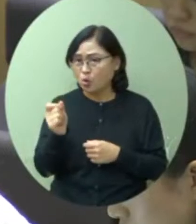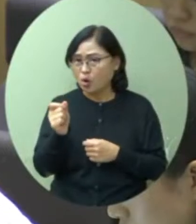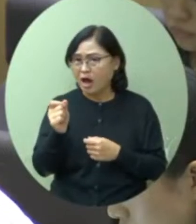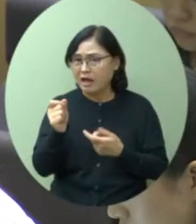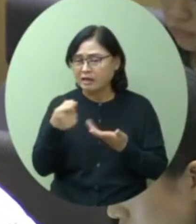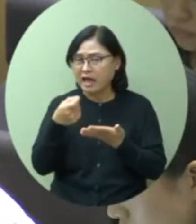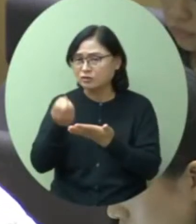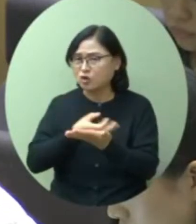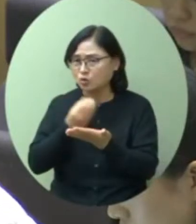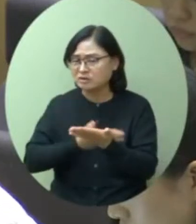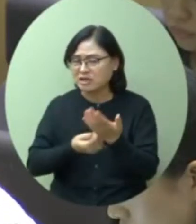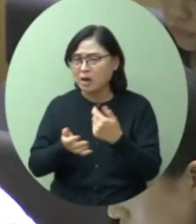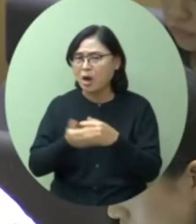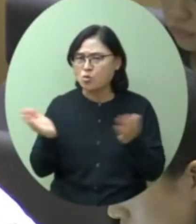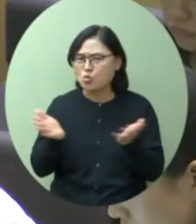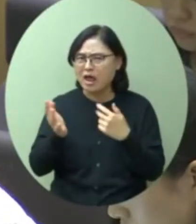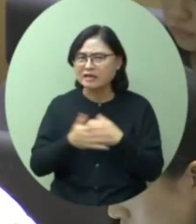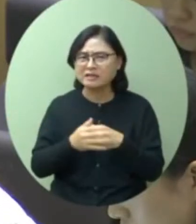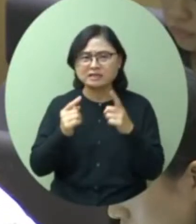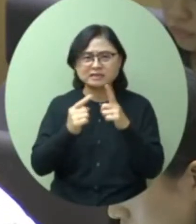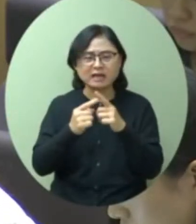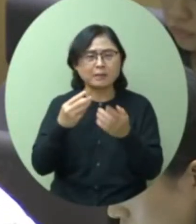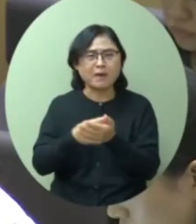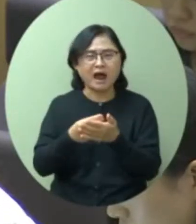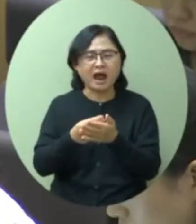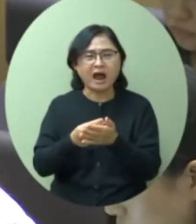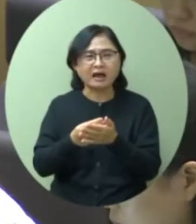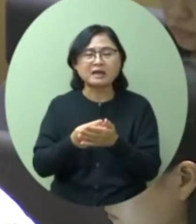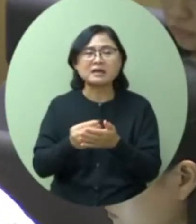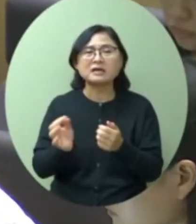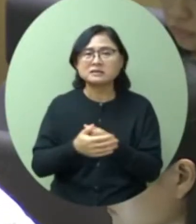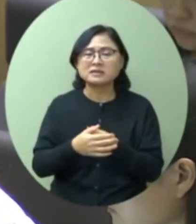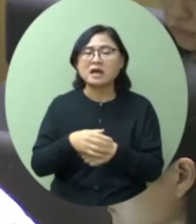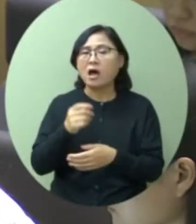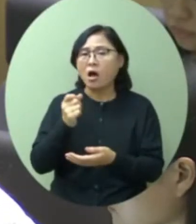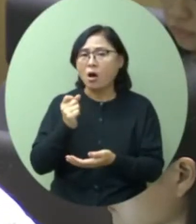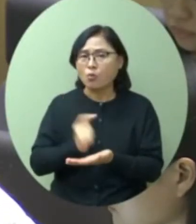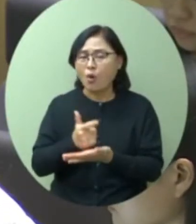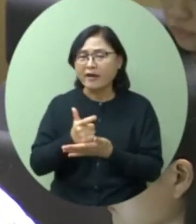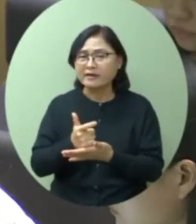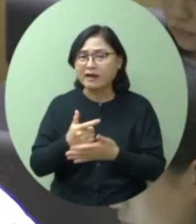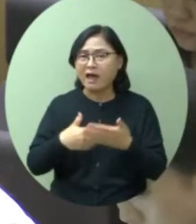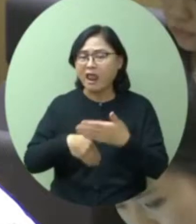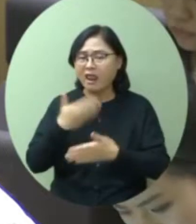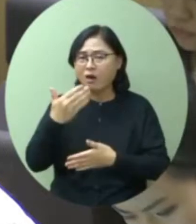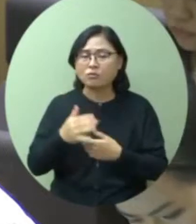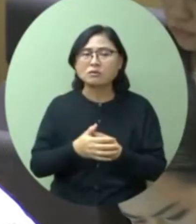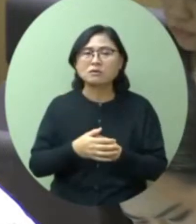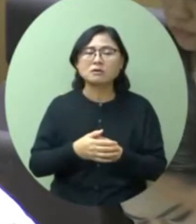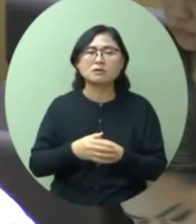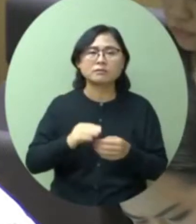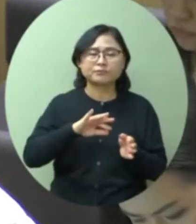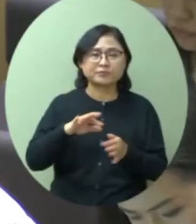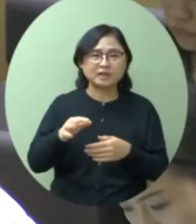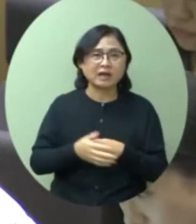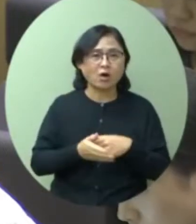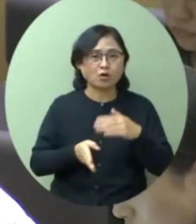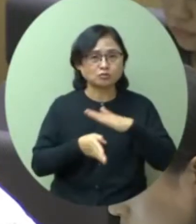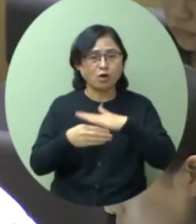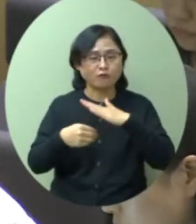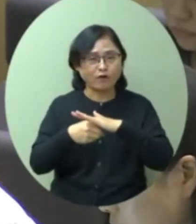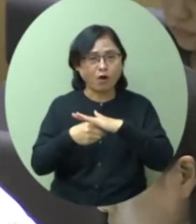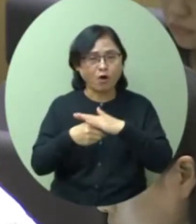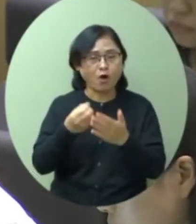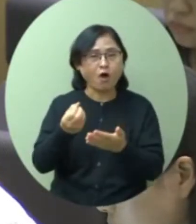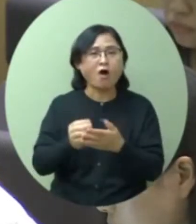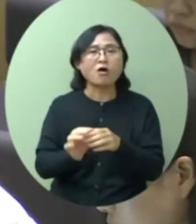government be with the requirements and the corresponding criminal liabilities regarding the subdivided units? Is it worried that what it's doing right now is going